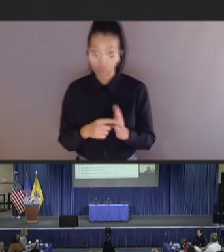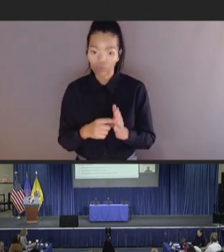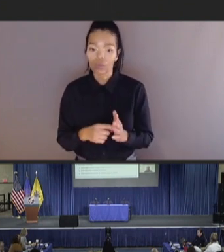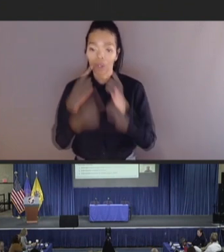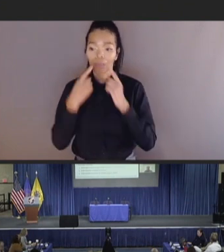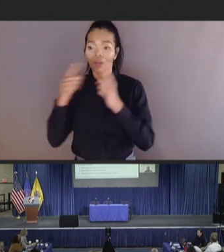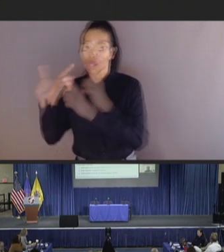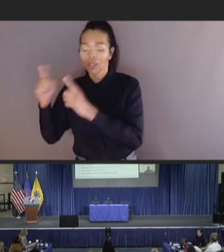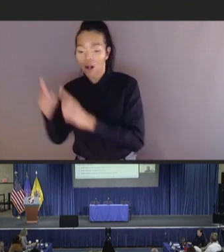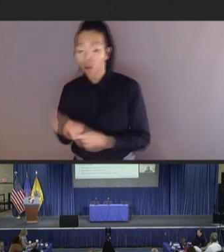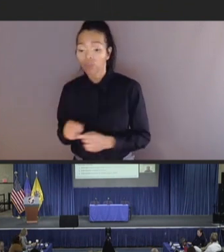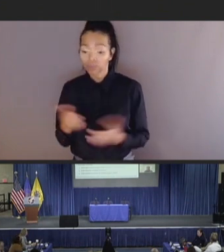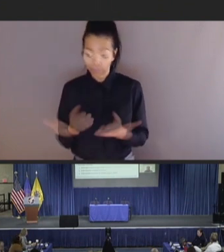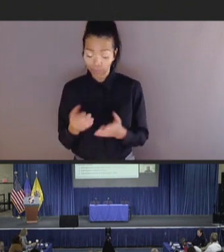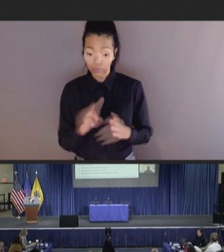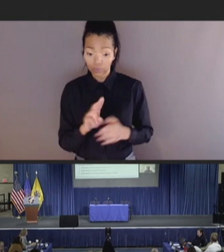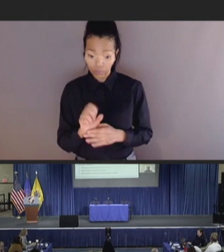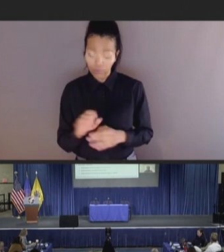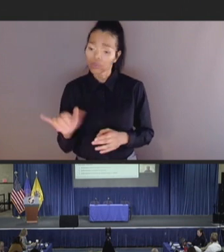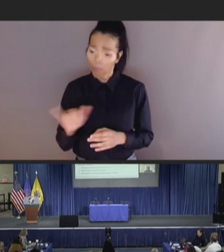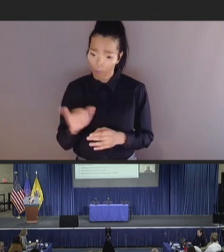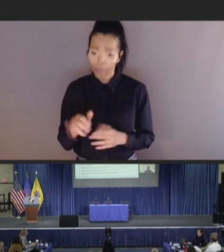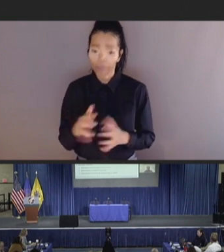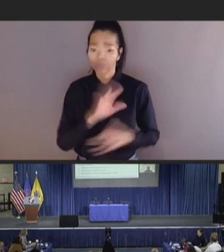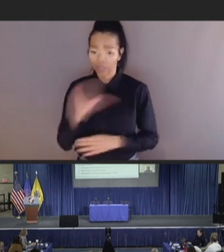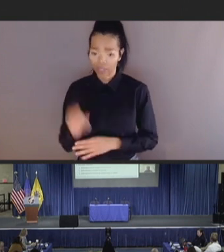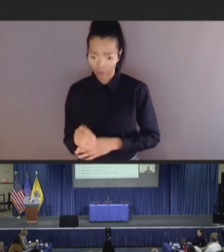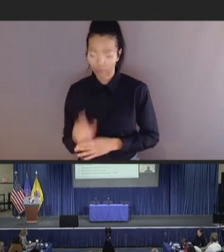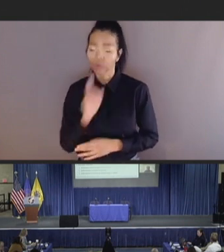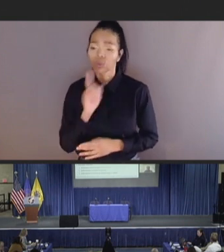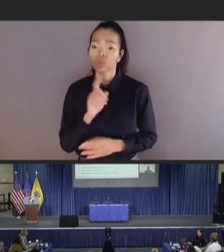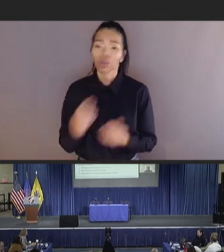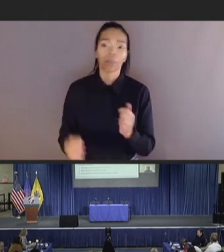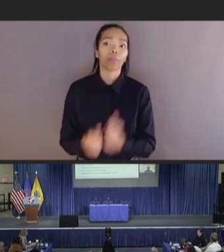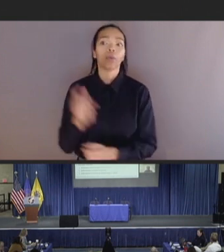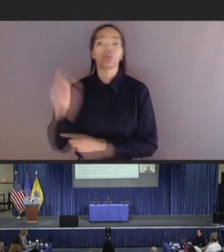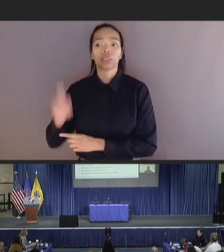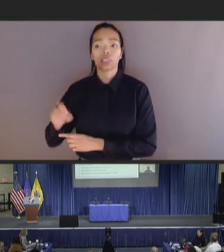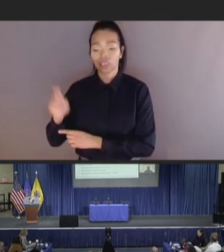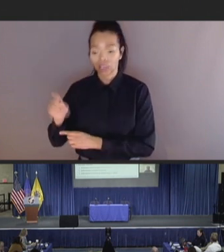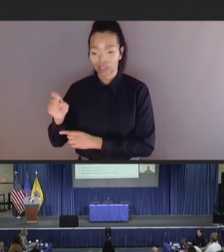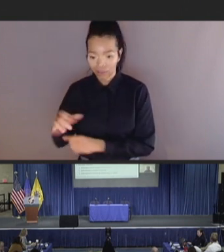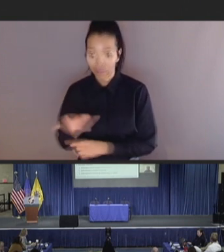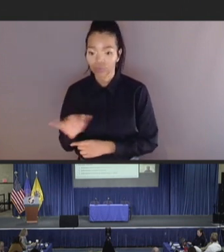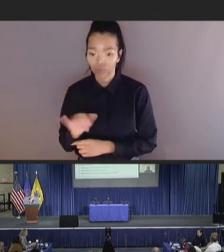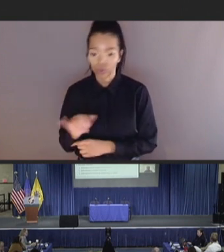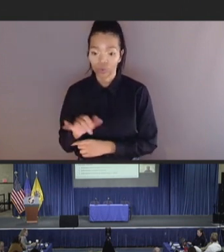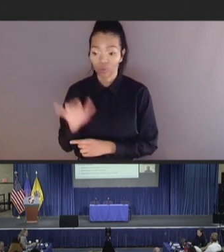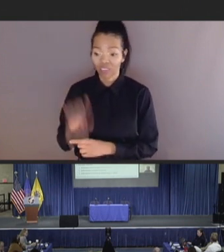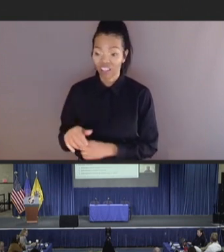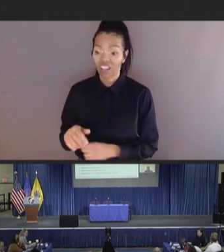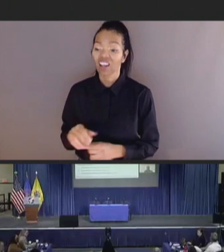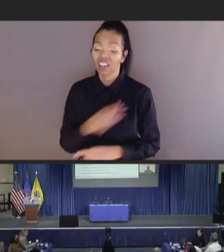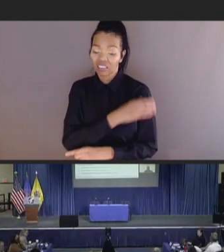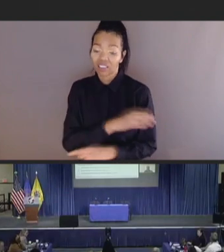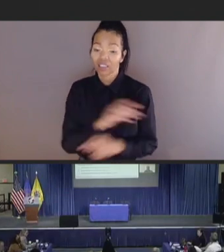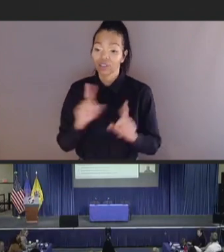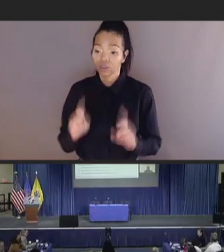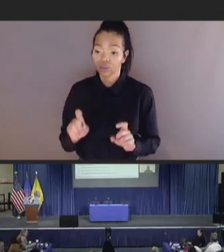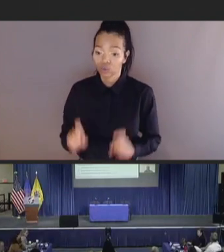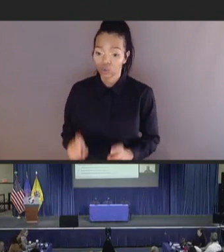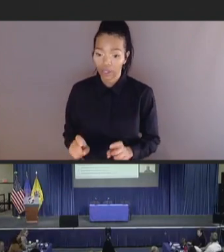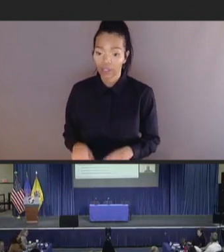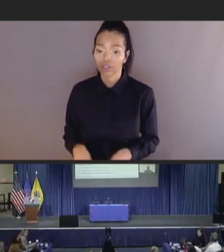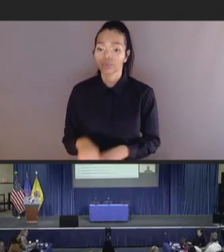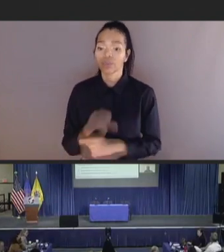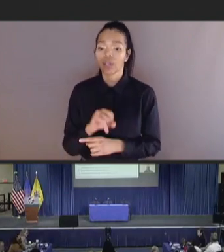certainly in the United States, but also in particular in Africa, where the vaccine is most needed. And in this clinical trial, IAVI G003,